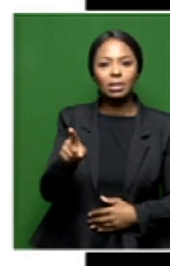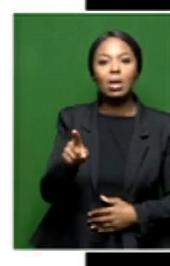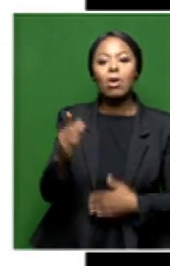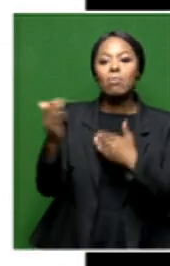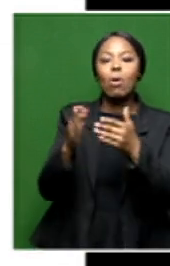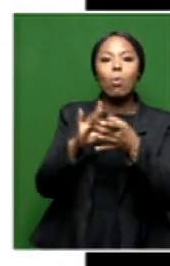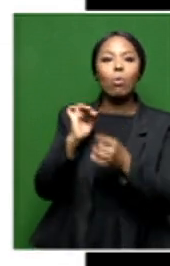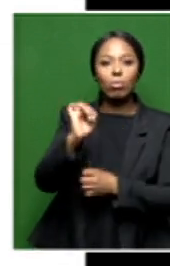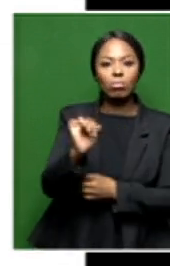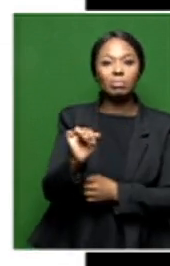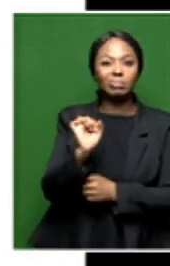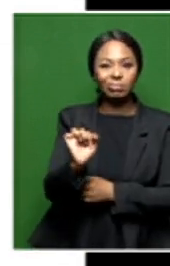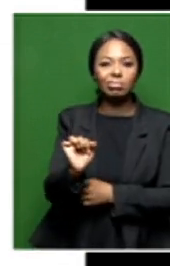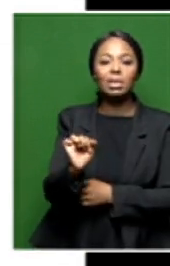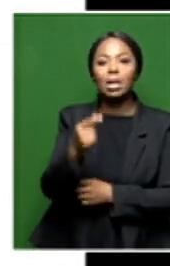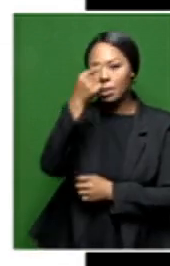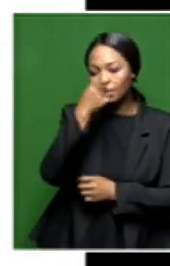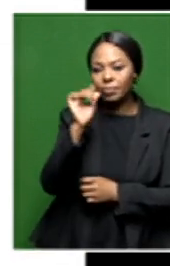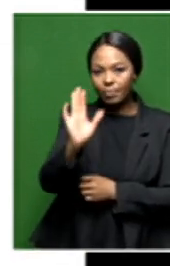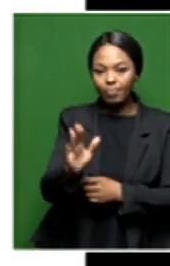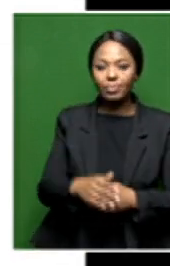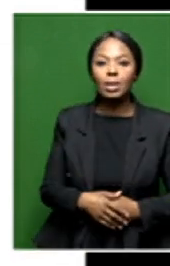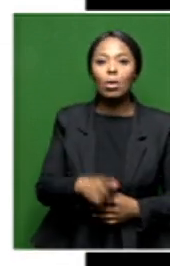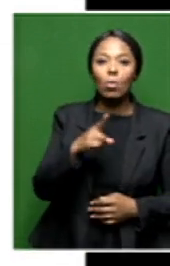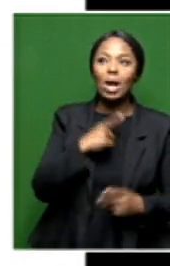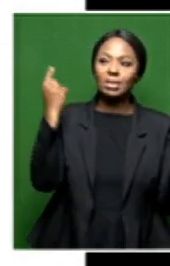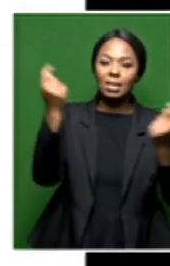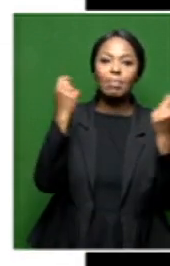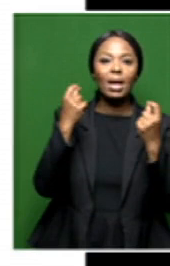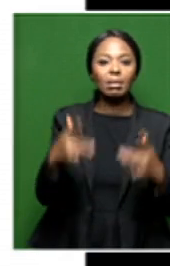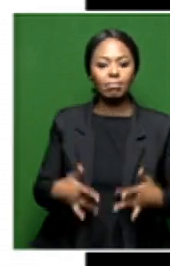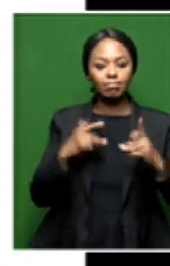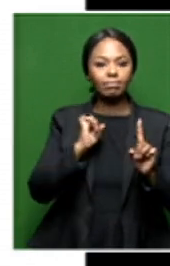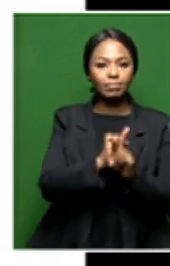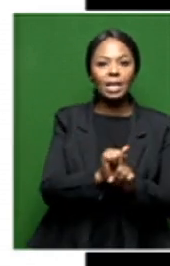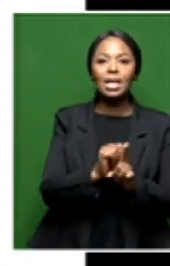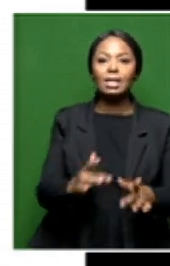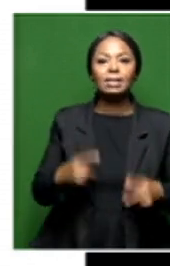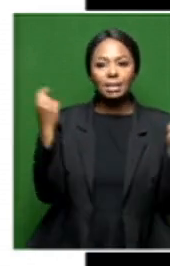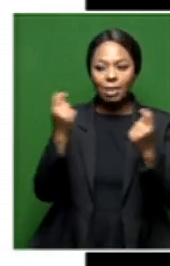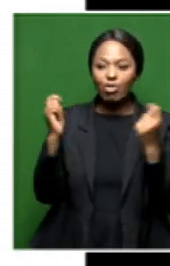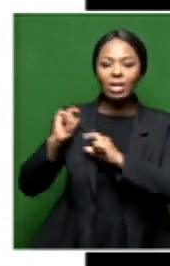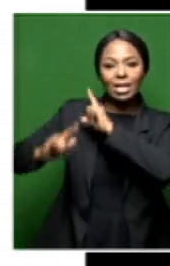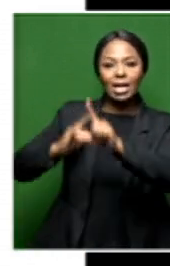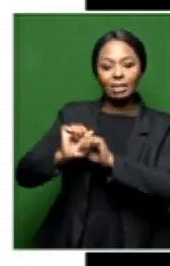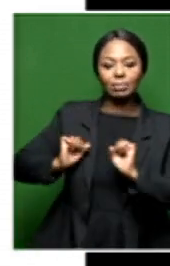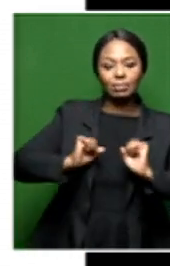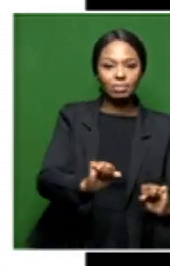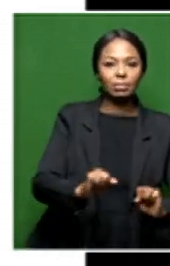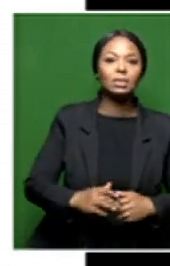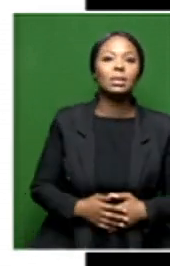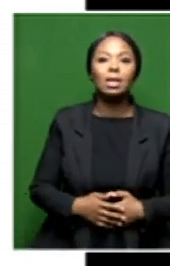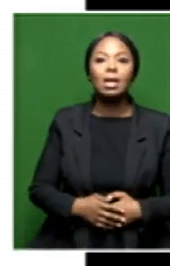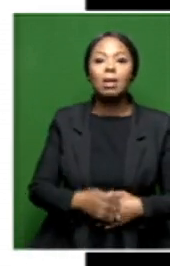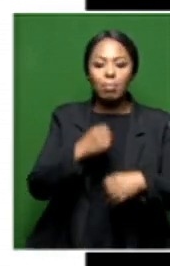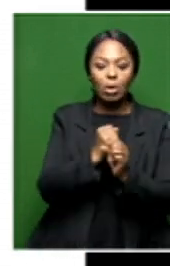these all events are aimed at celebrating his legacy, celebrating his contribution, but making sure that we,